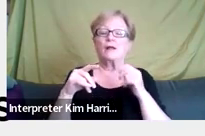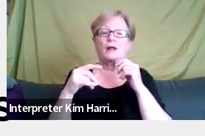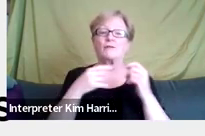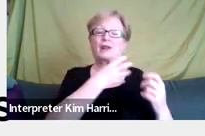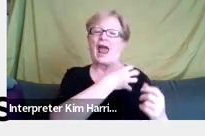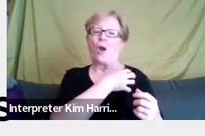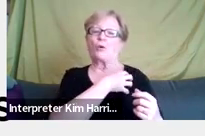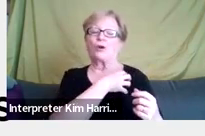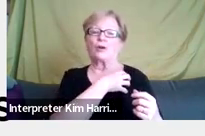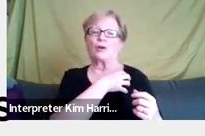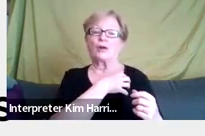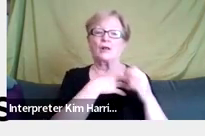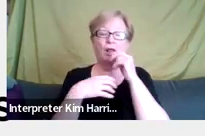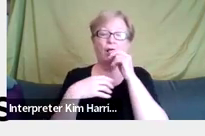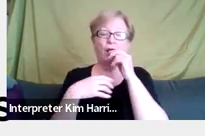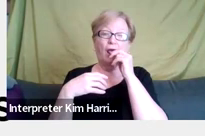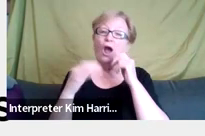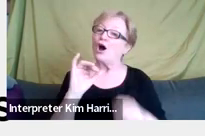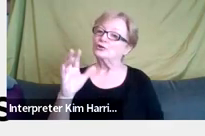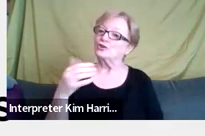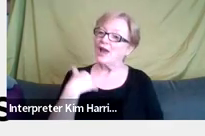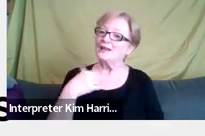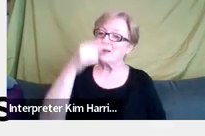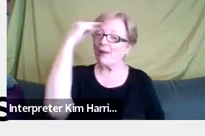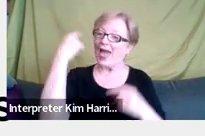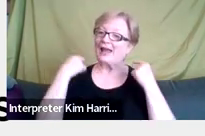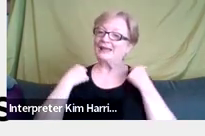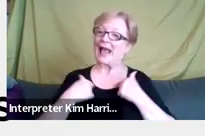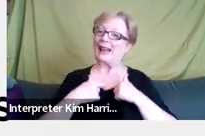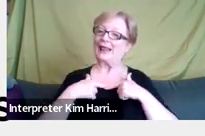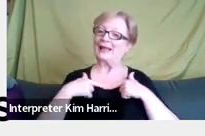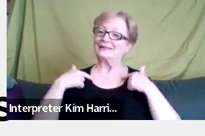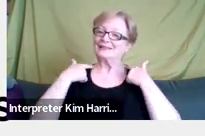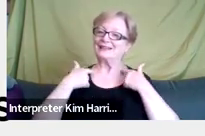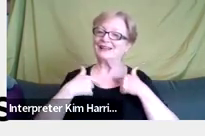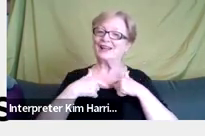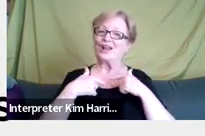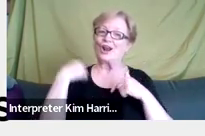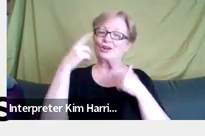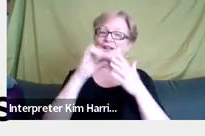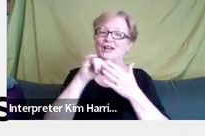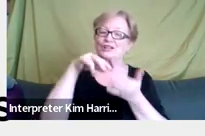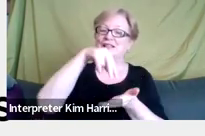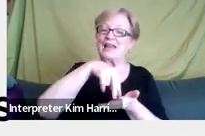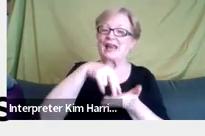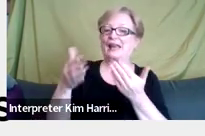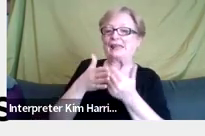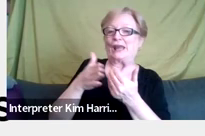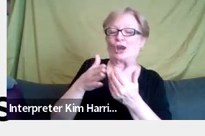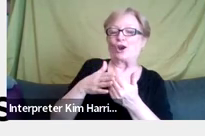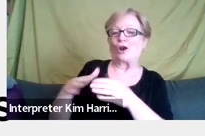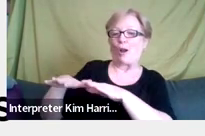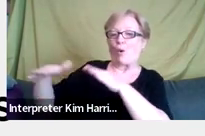flower on the corner of her dress. She's also wearing a black necklace. It looks like she's standing at a podium giving a